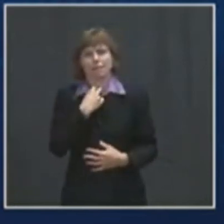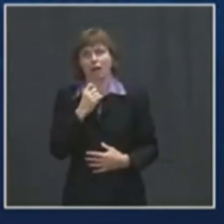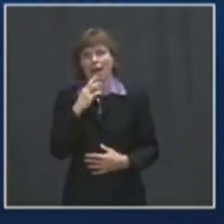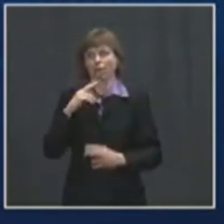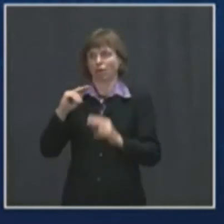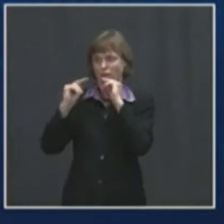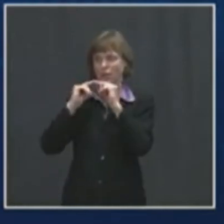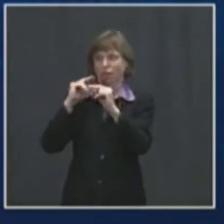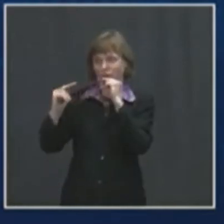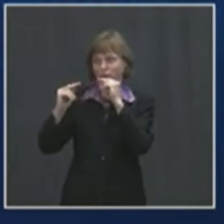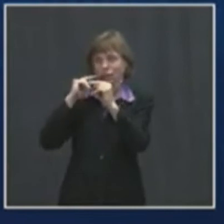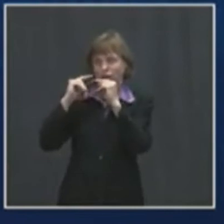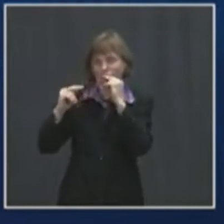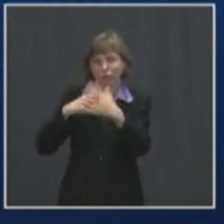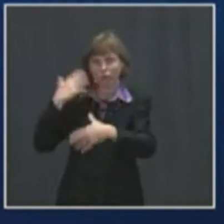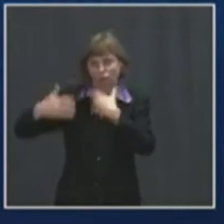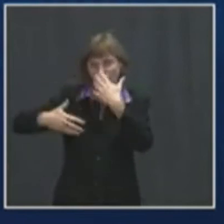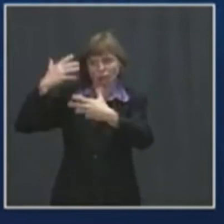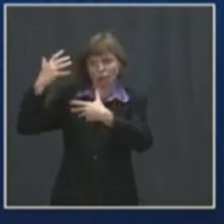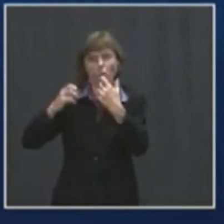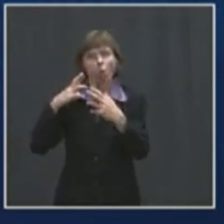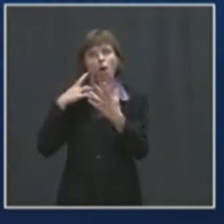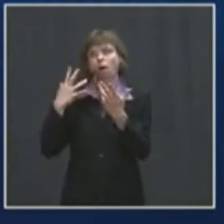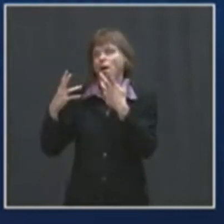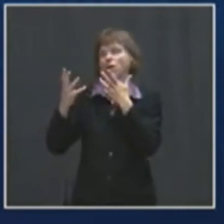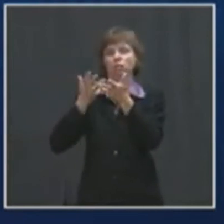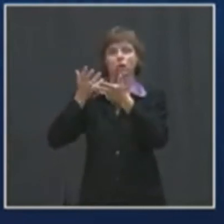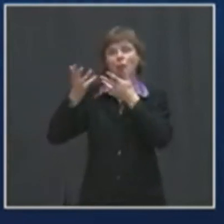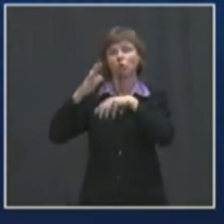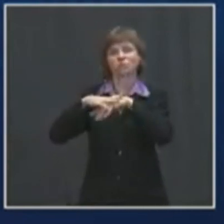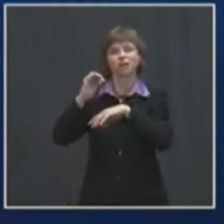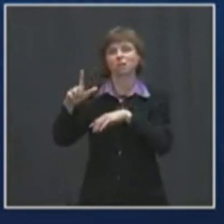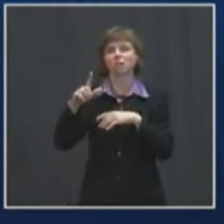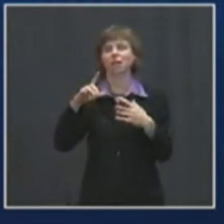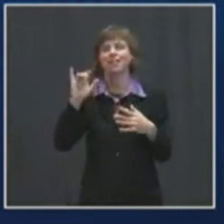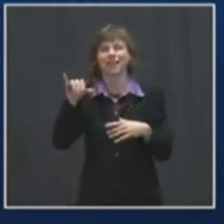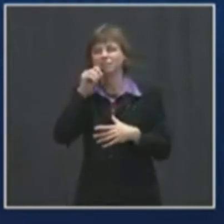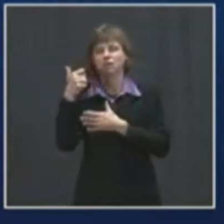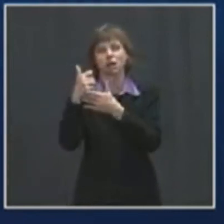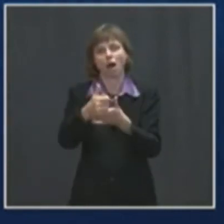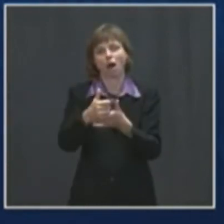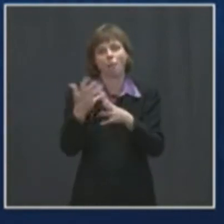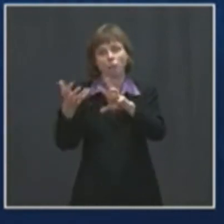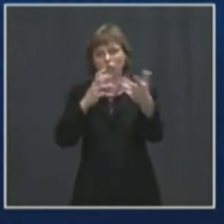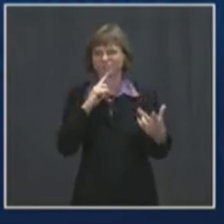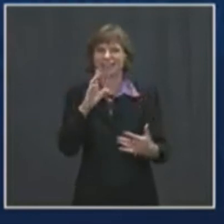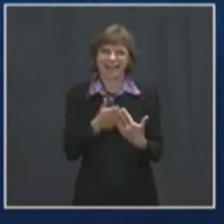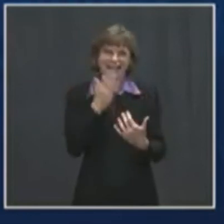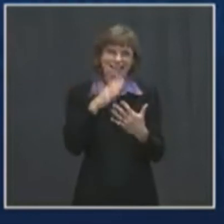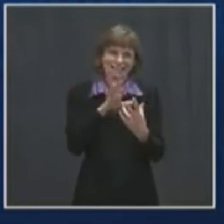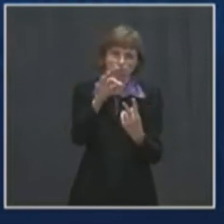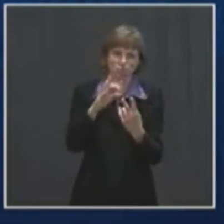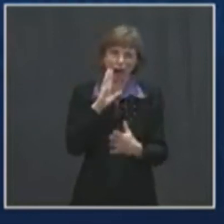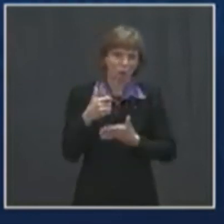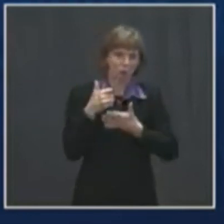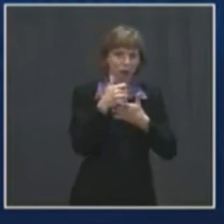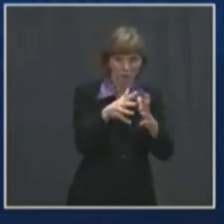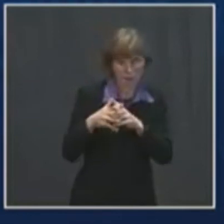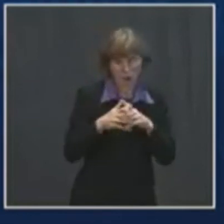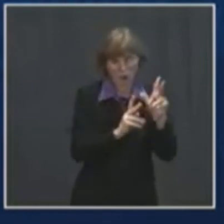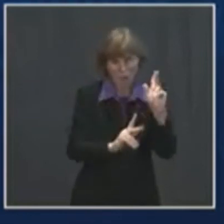or compromising on a bill that's not up to the crisis, that's an easy choice. I'm going to help the American people who are hurting now.